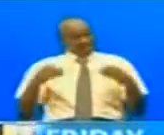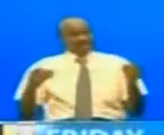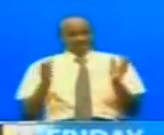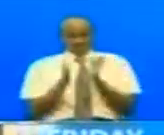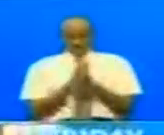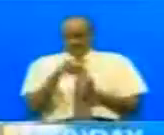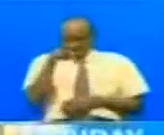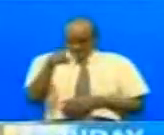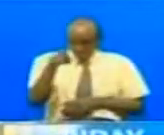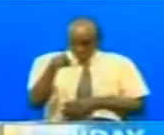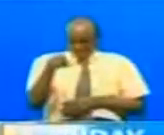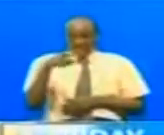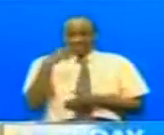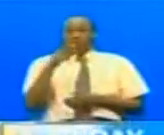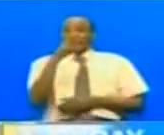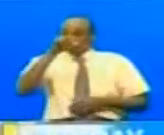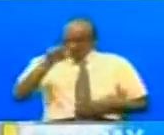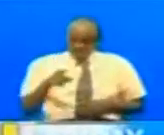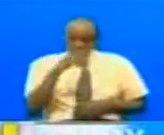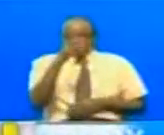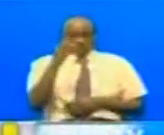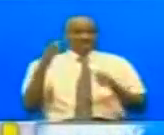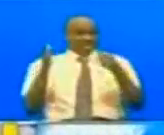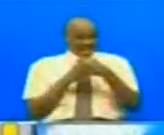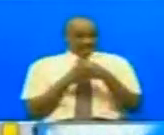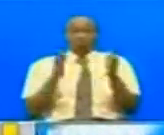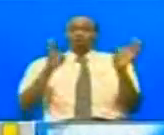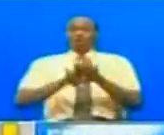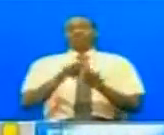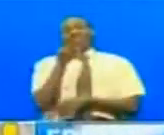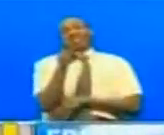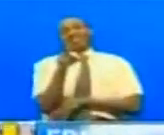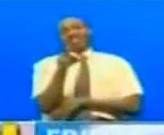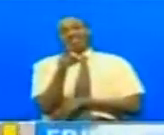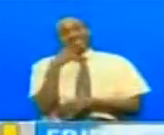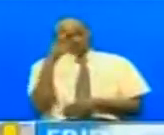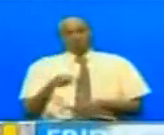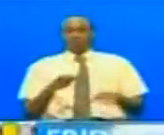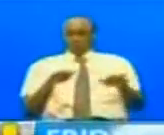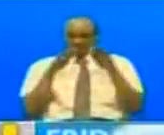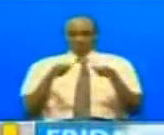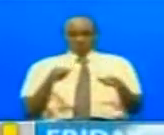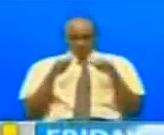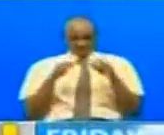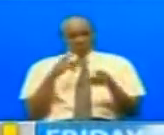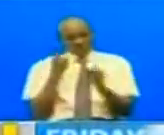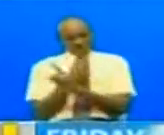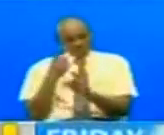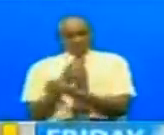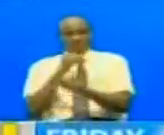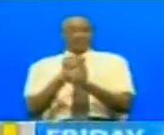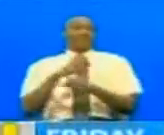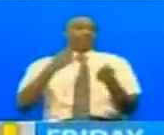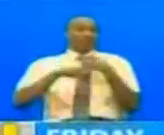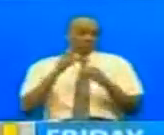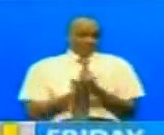Hezron Awiti Bolo over a 2009 closure of the metal refinery, pending its fulfillment of various safeguards within the